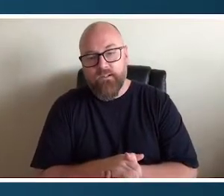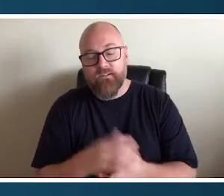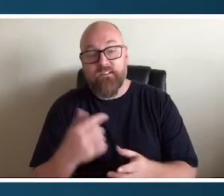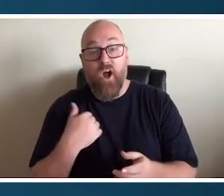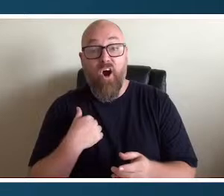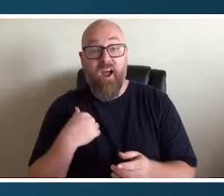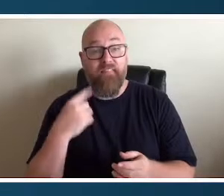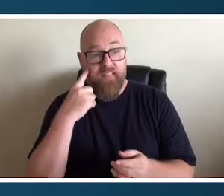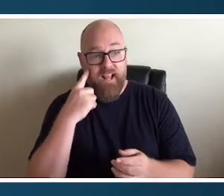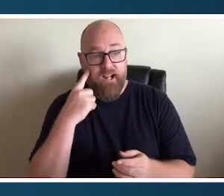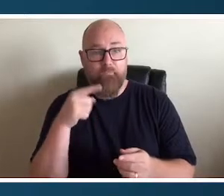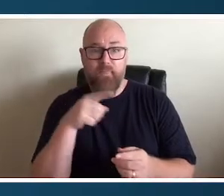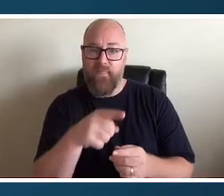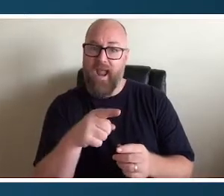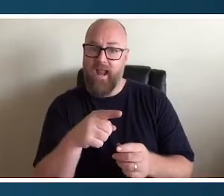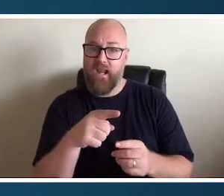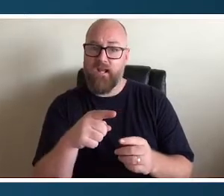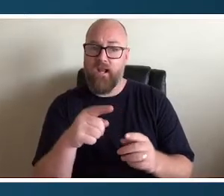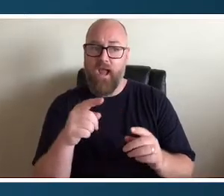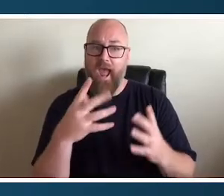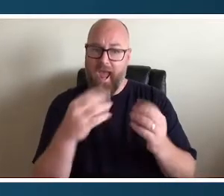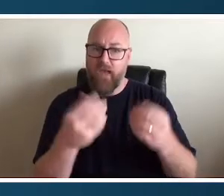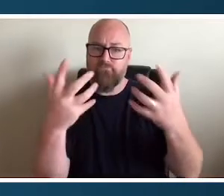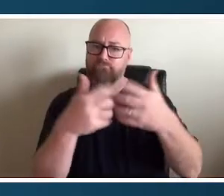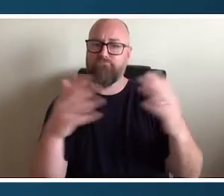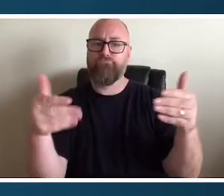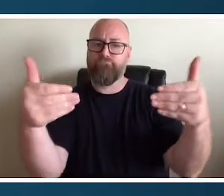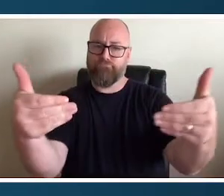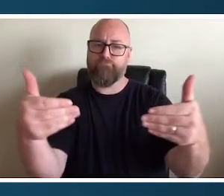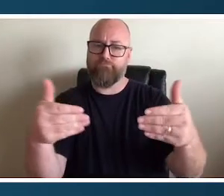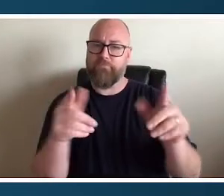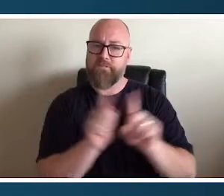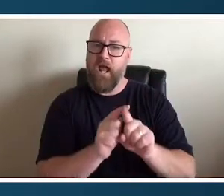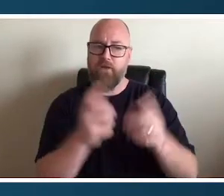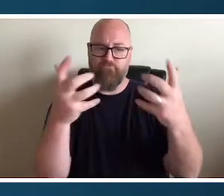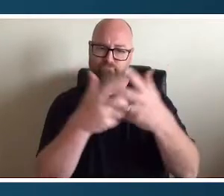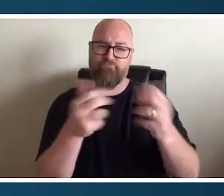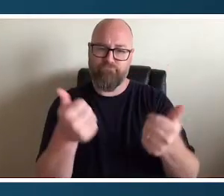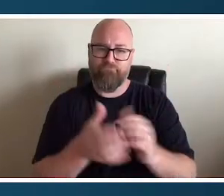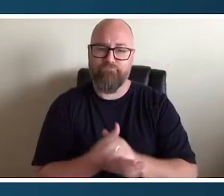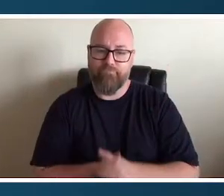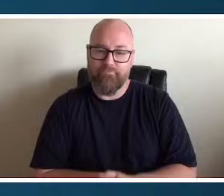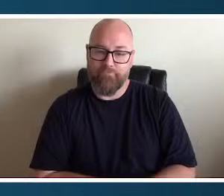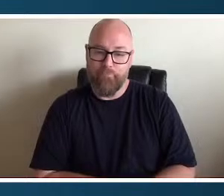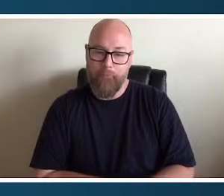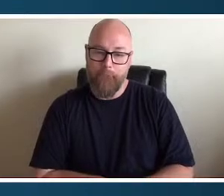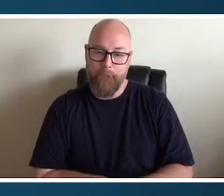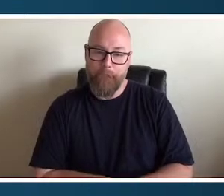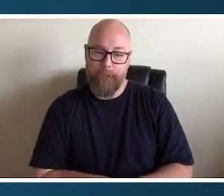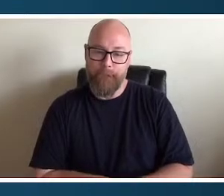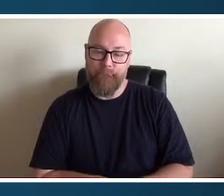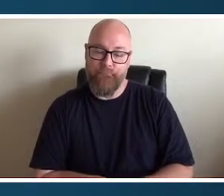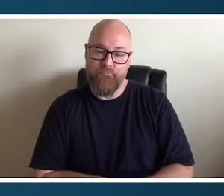they present complementary pictures to each other that fit together quite nicely to give us a broader